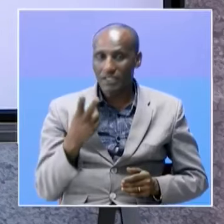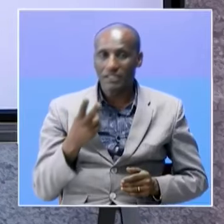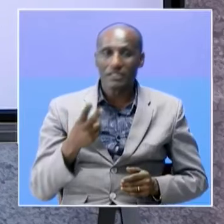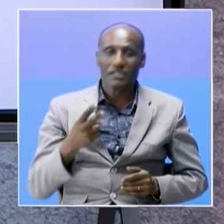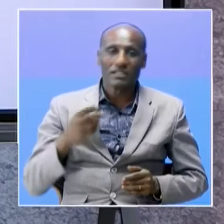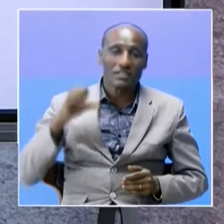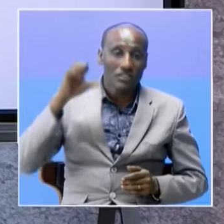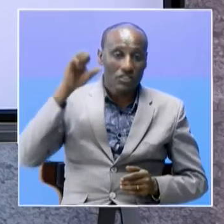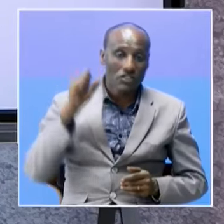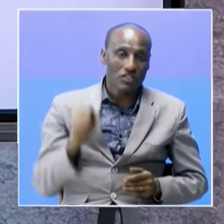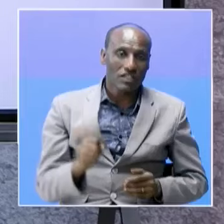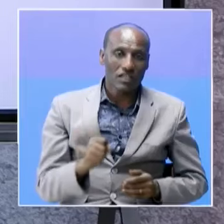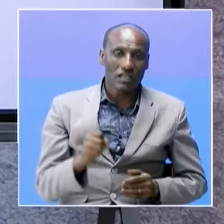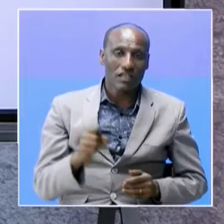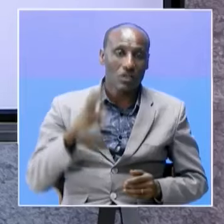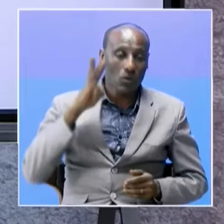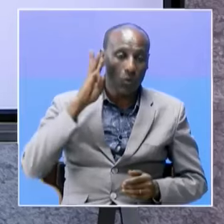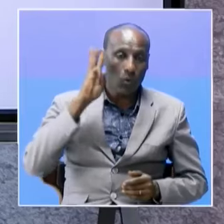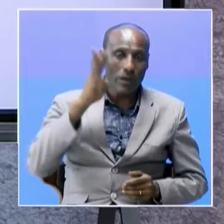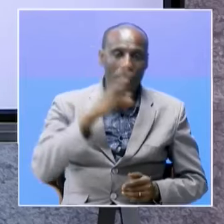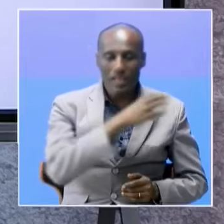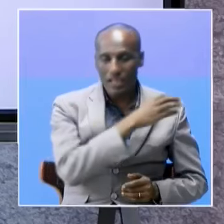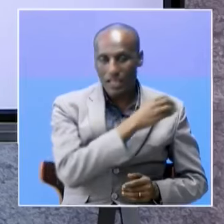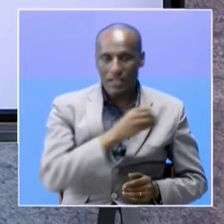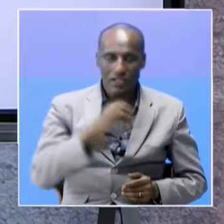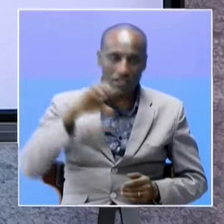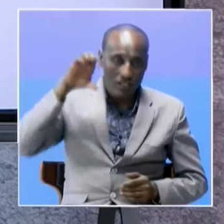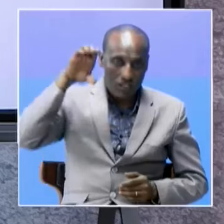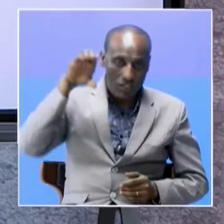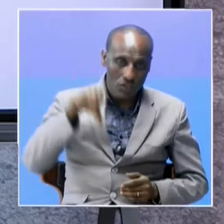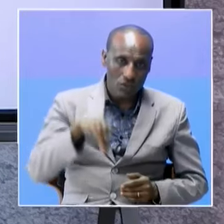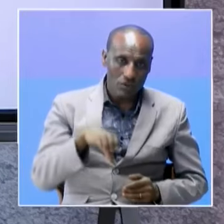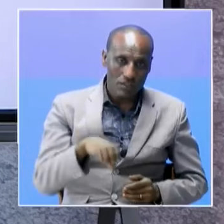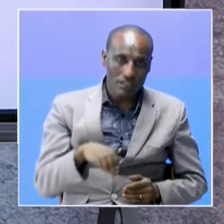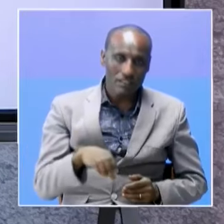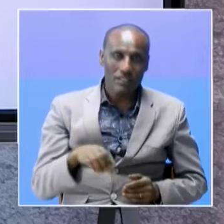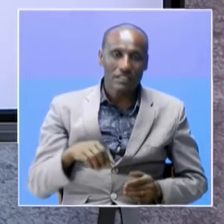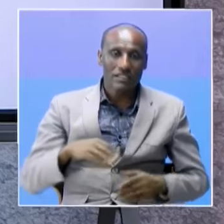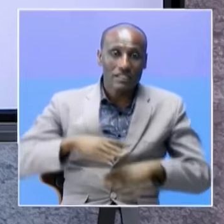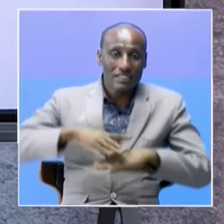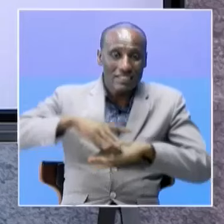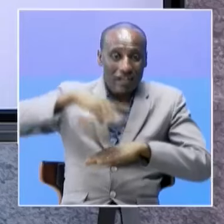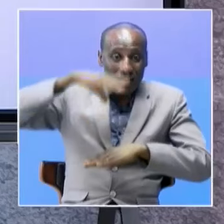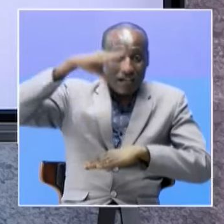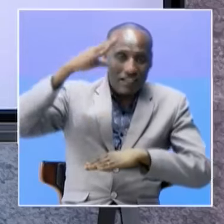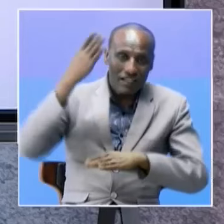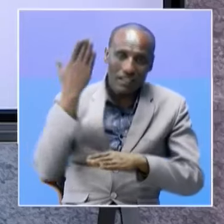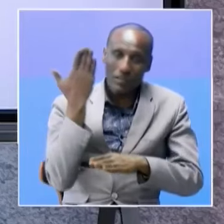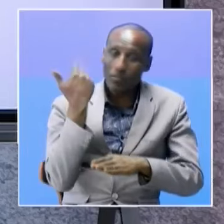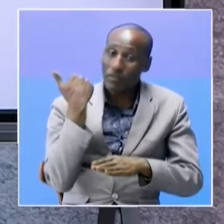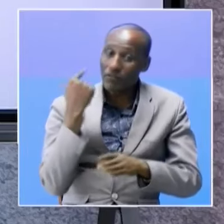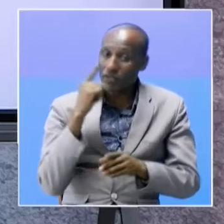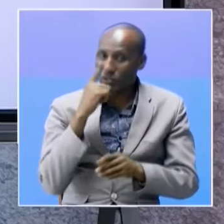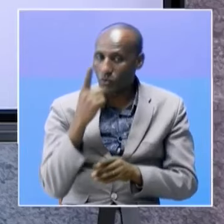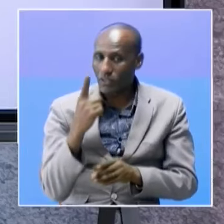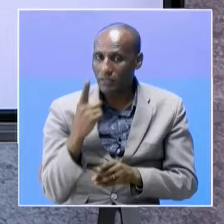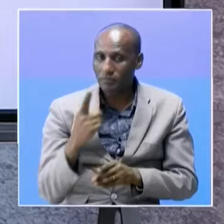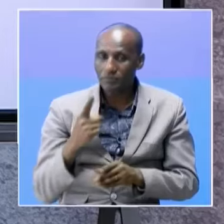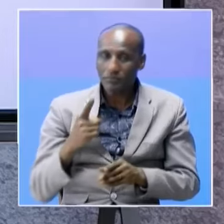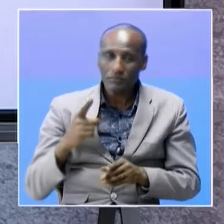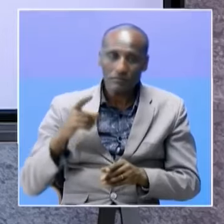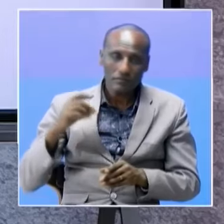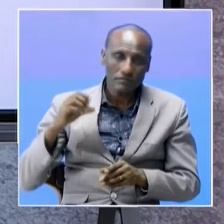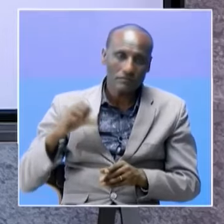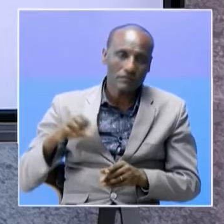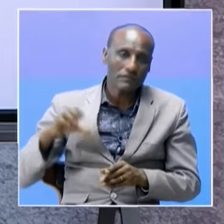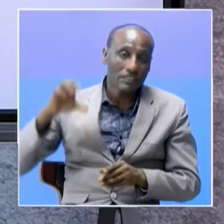and should. In this case, our possibility rate is higher than the previous one. Shall is for